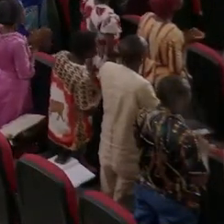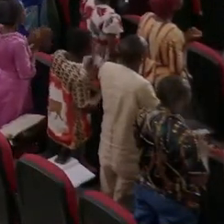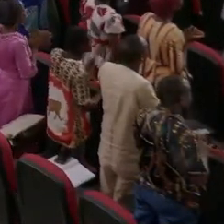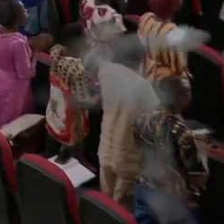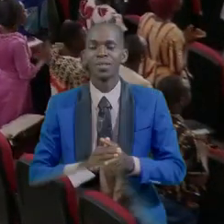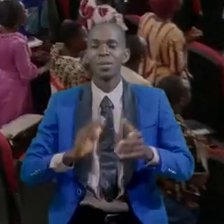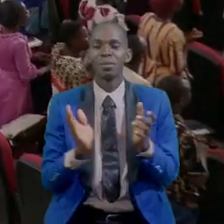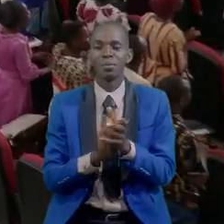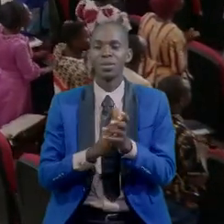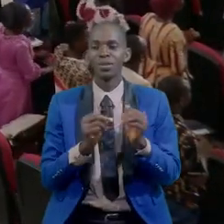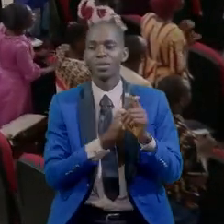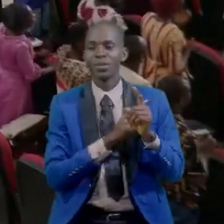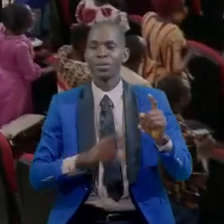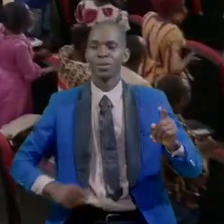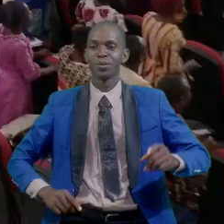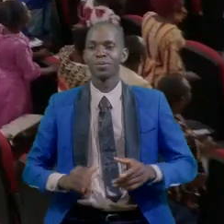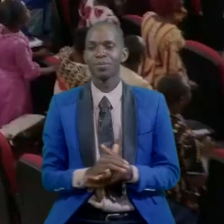Praise the Lord.